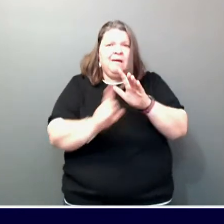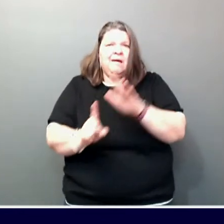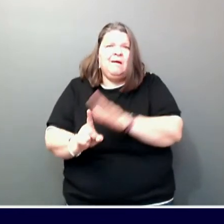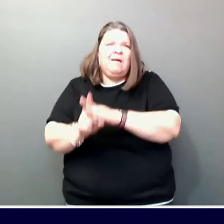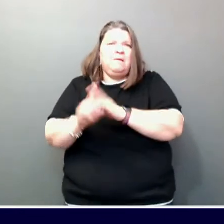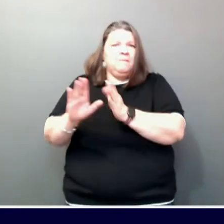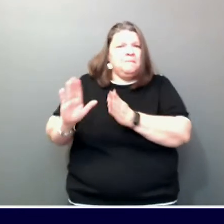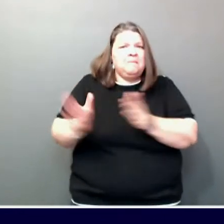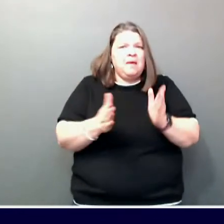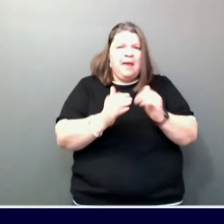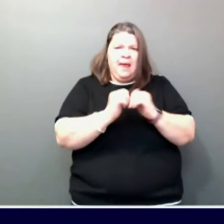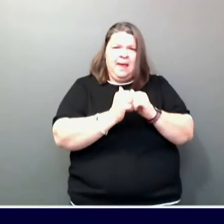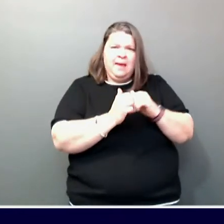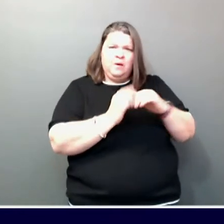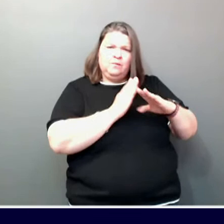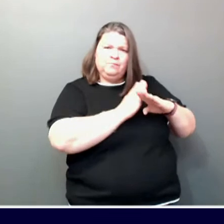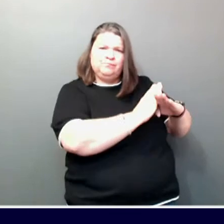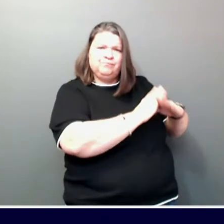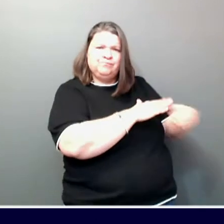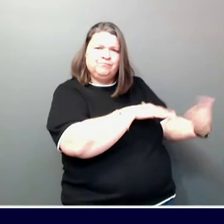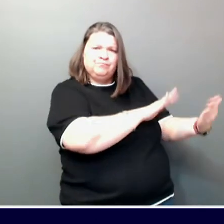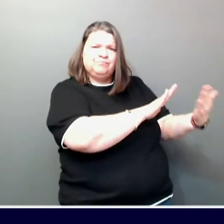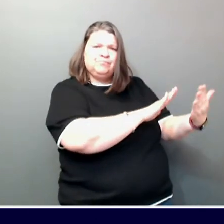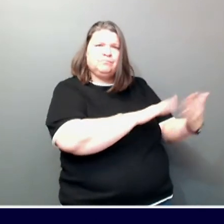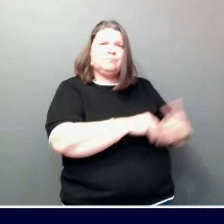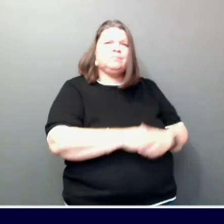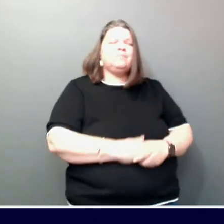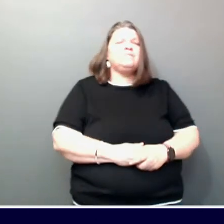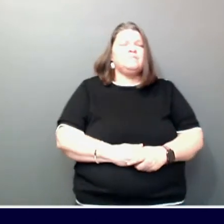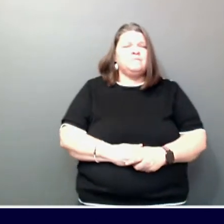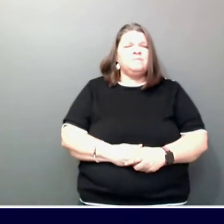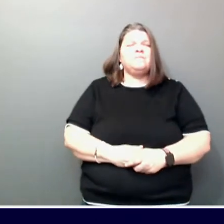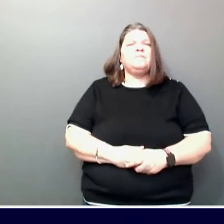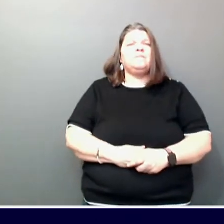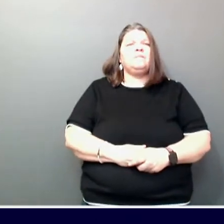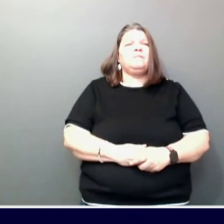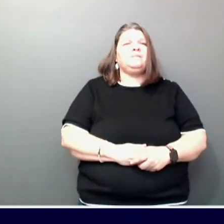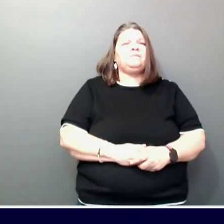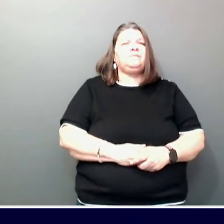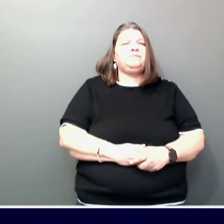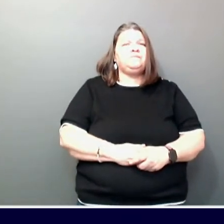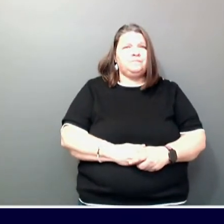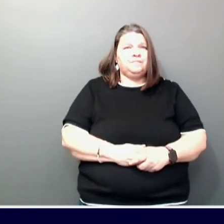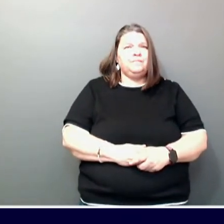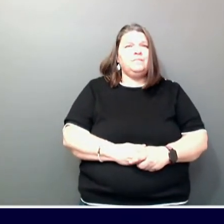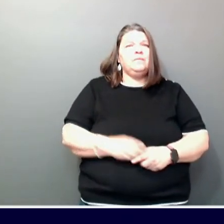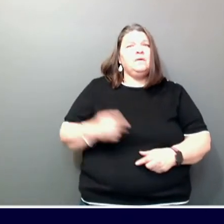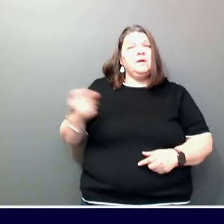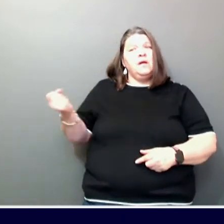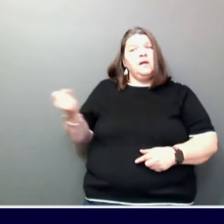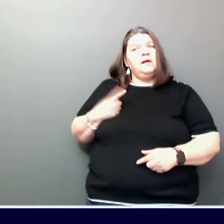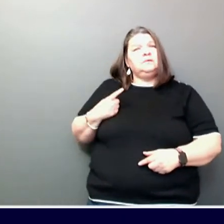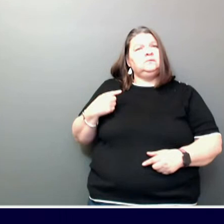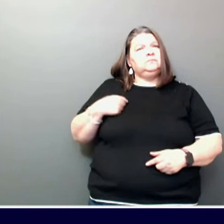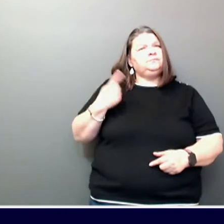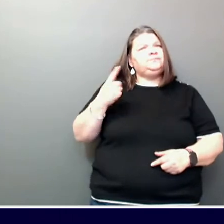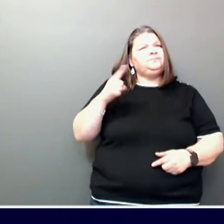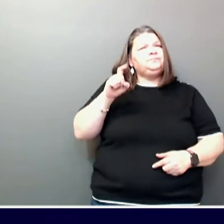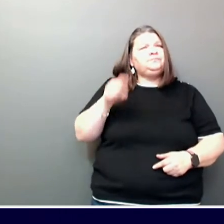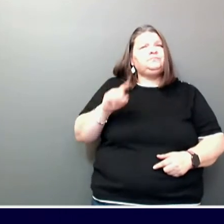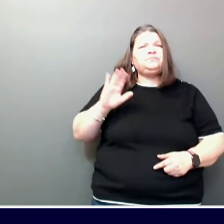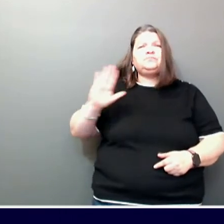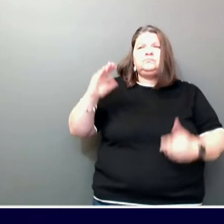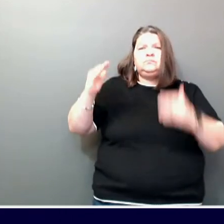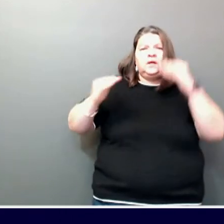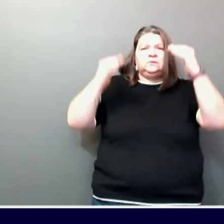Okay, and I have a reader question who was asking, she said her adult son got the Johnson & Johnson vaccine for the